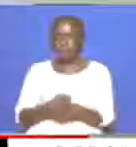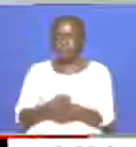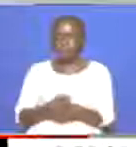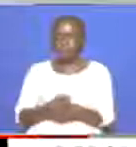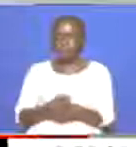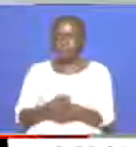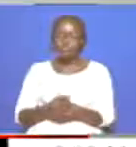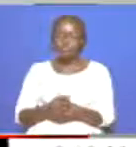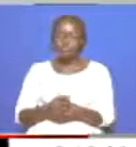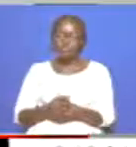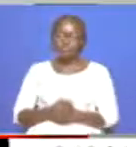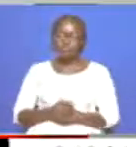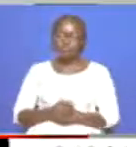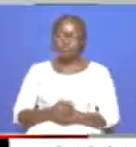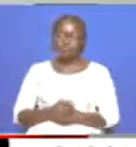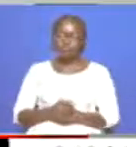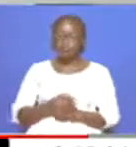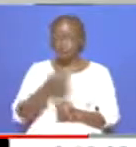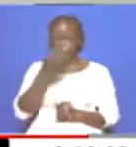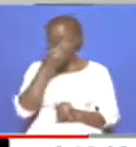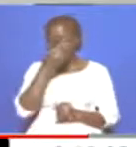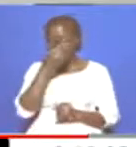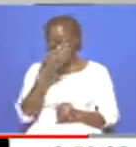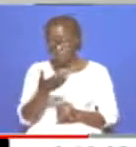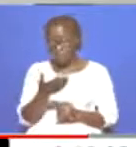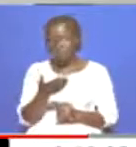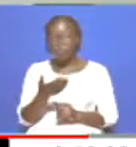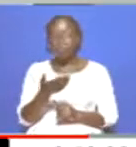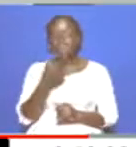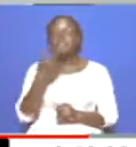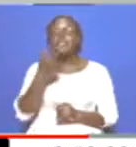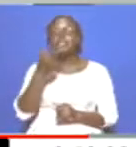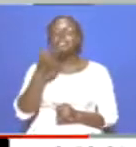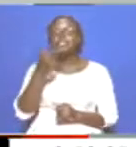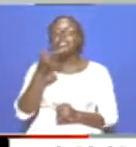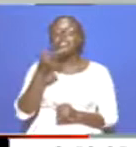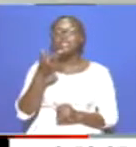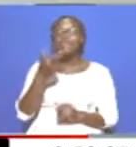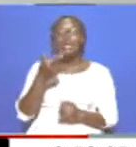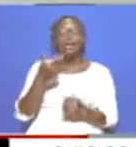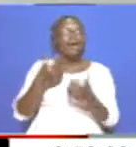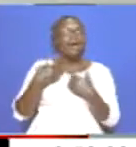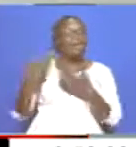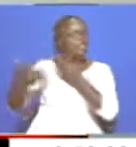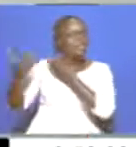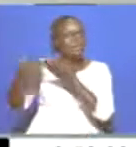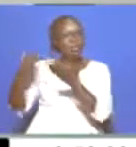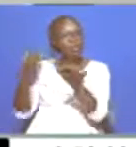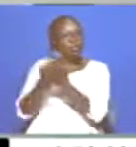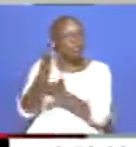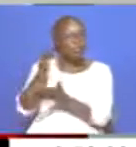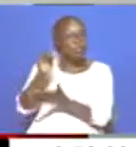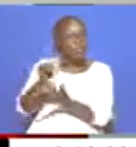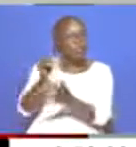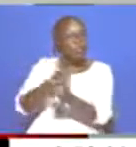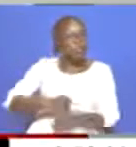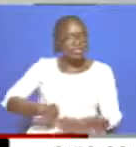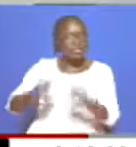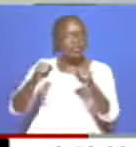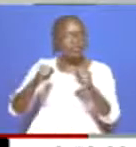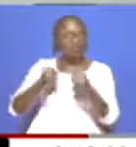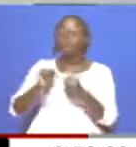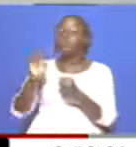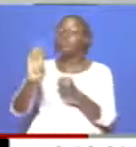Straight to our top story. Deputy President Dr. William Ruto says that he has a track record to prove he has capability to be the